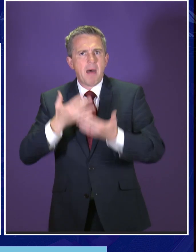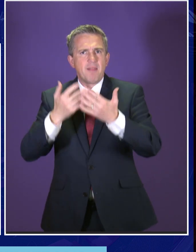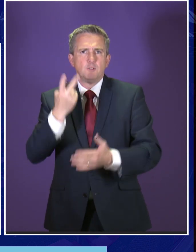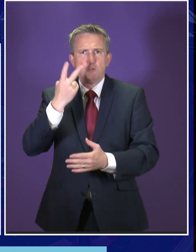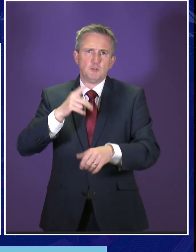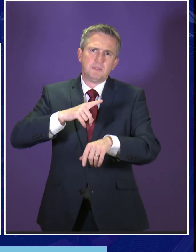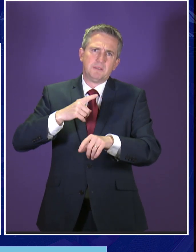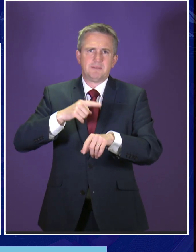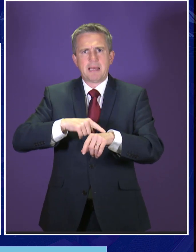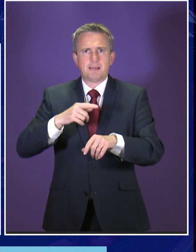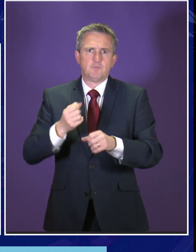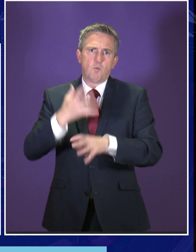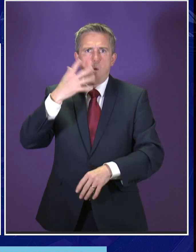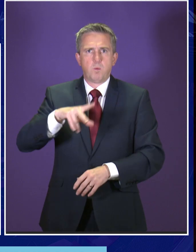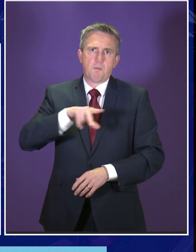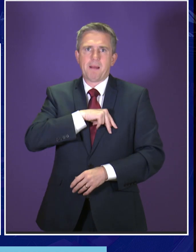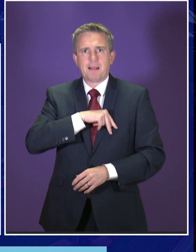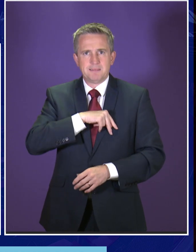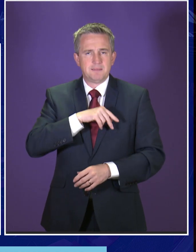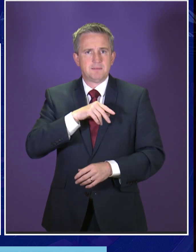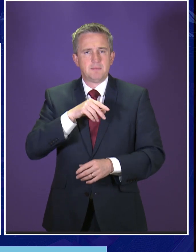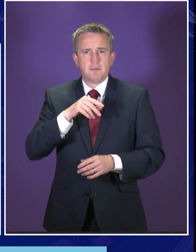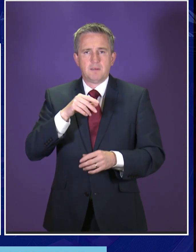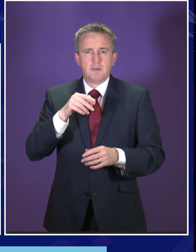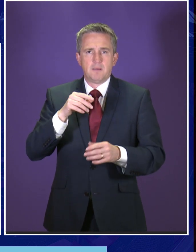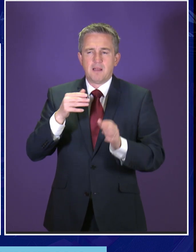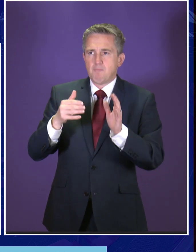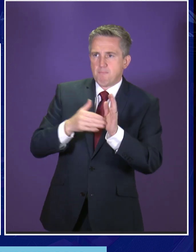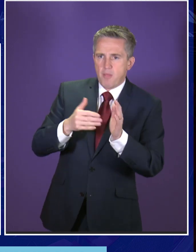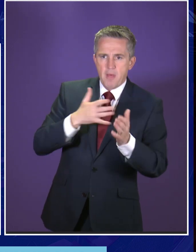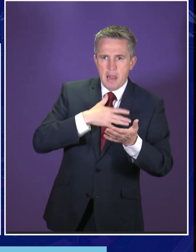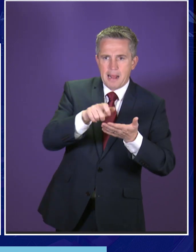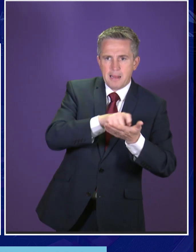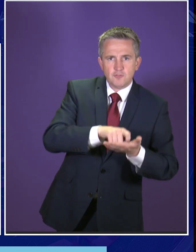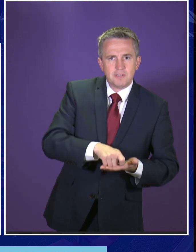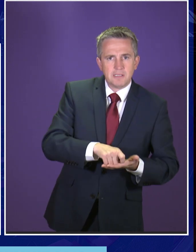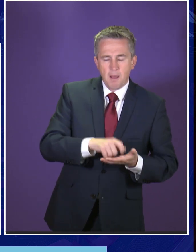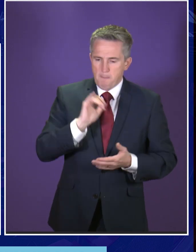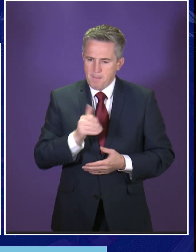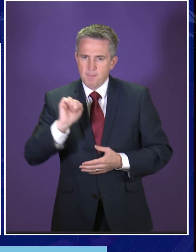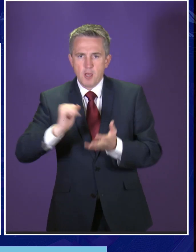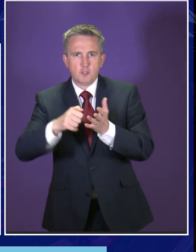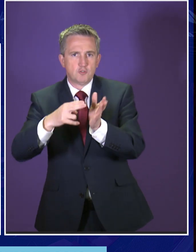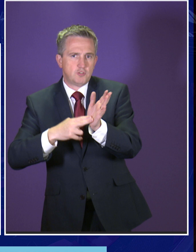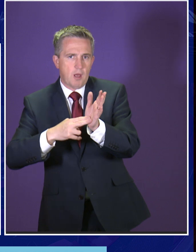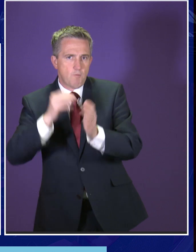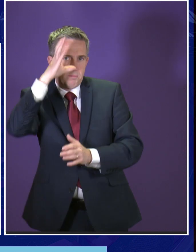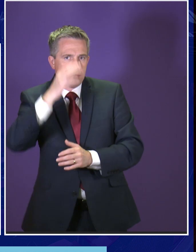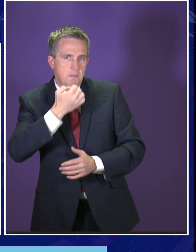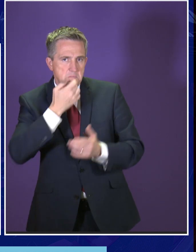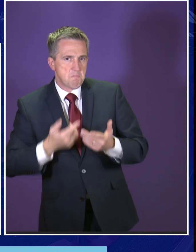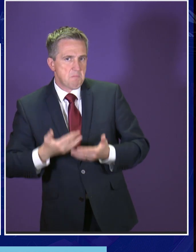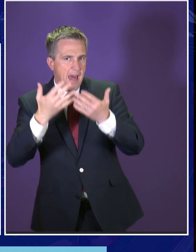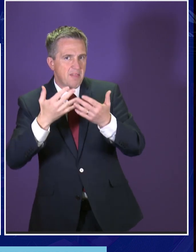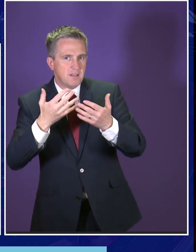gold medalist. And they assumed that if my mother was into literature, maybe her son would be a genius math. So I grew